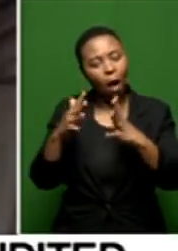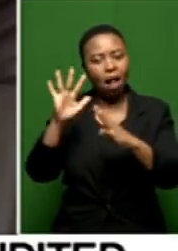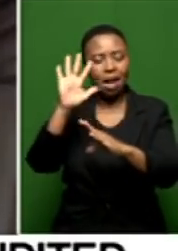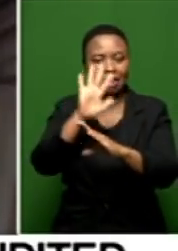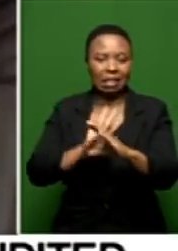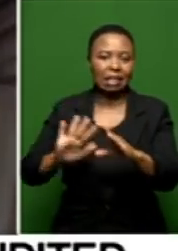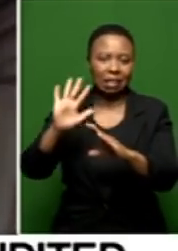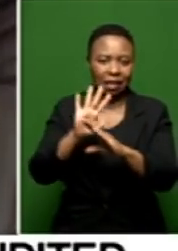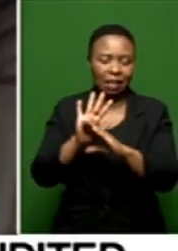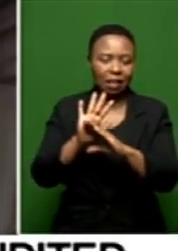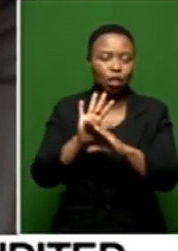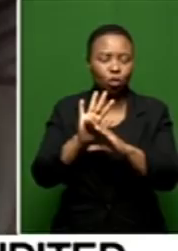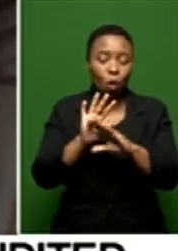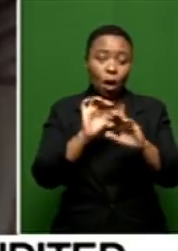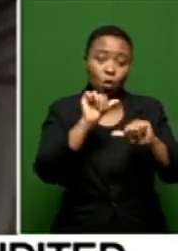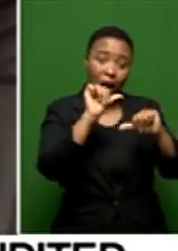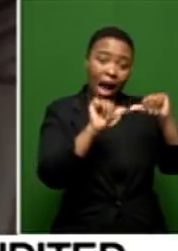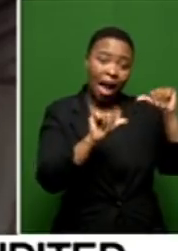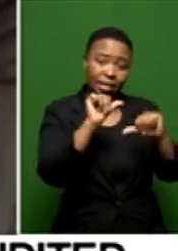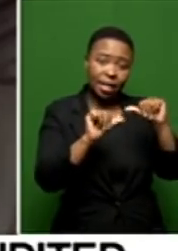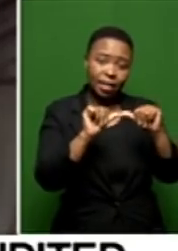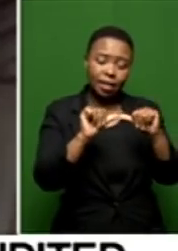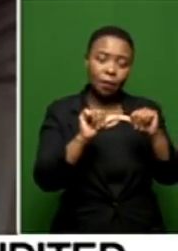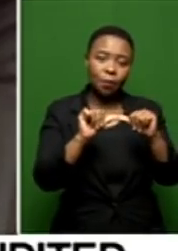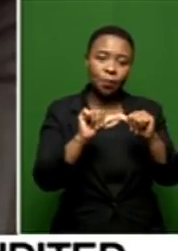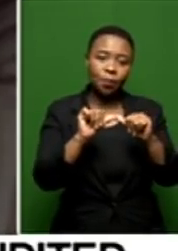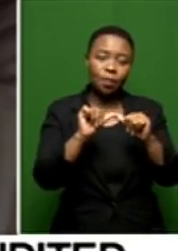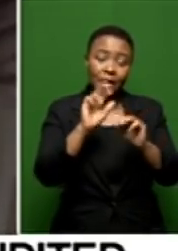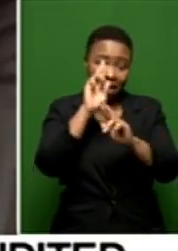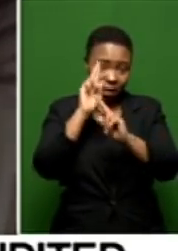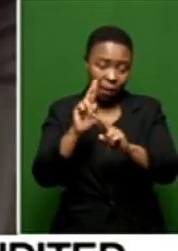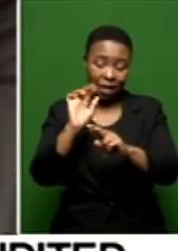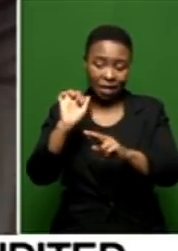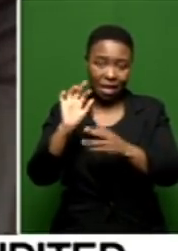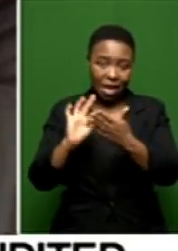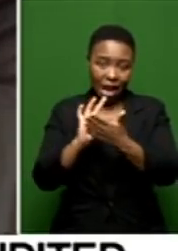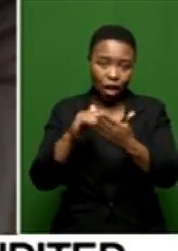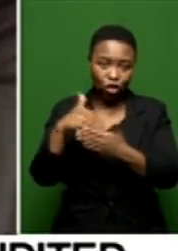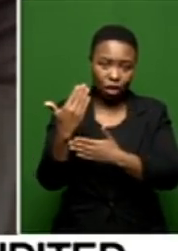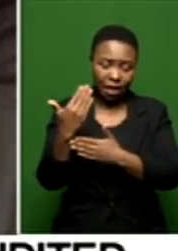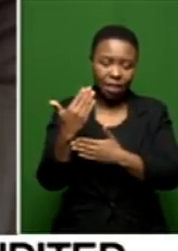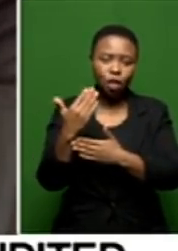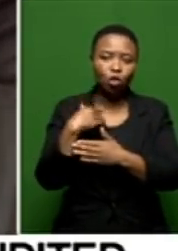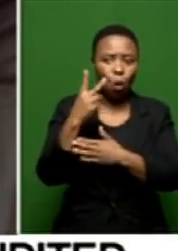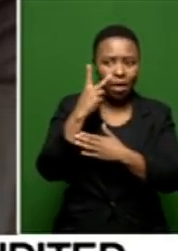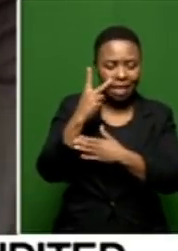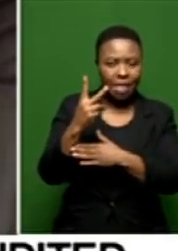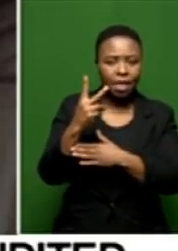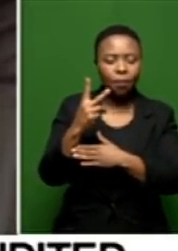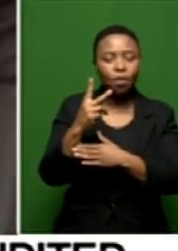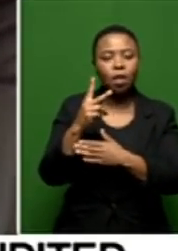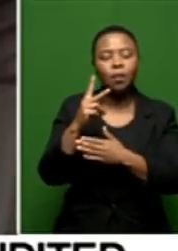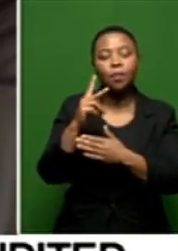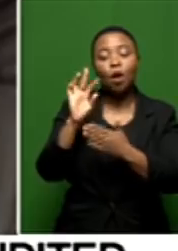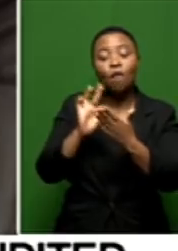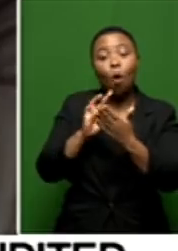integrity of an election, there are certain things you look at. First of all, you look at the integrity of the voters'